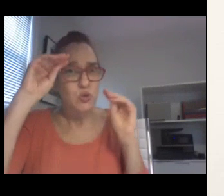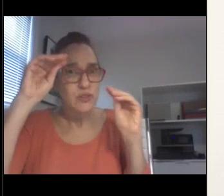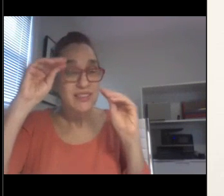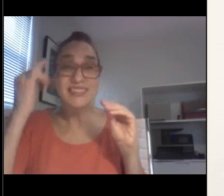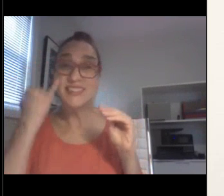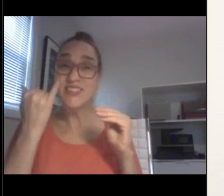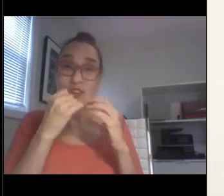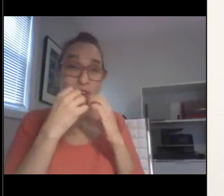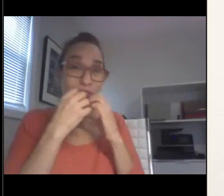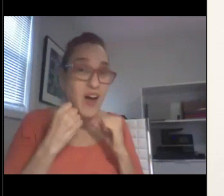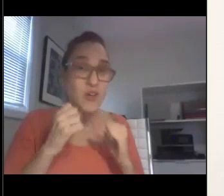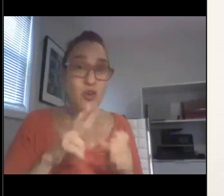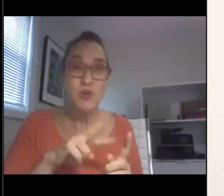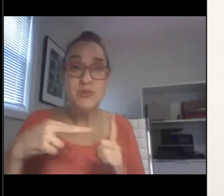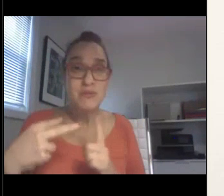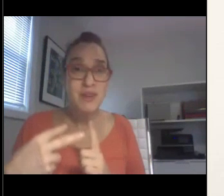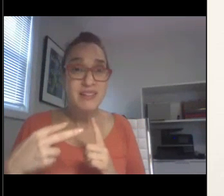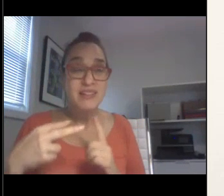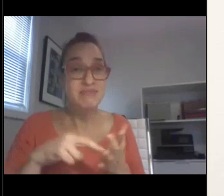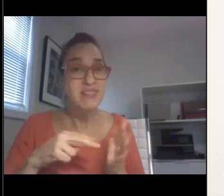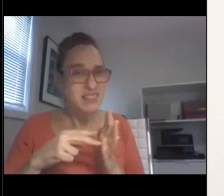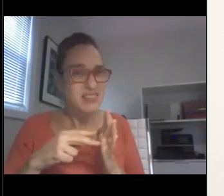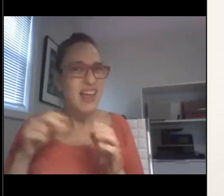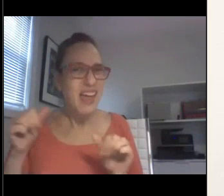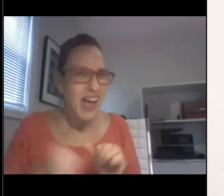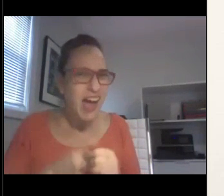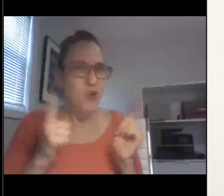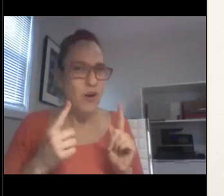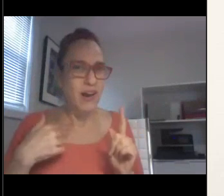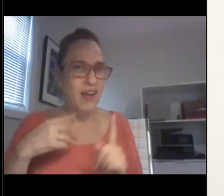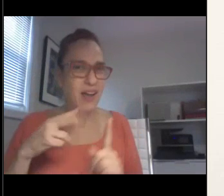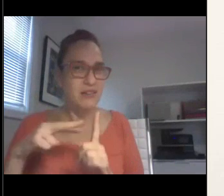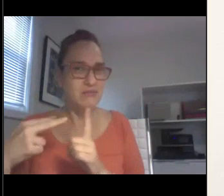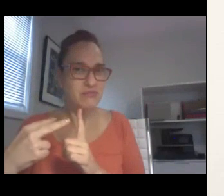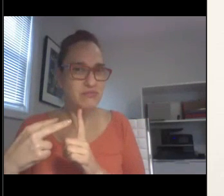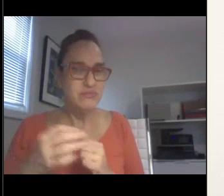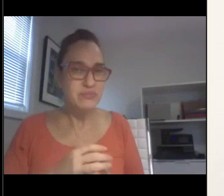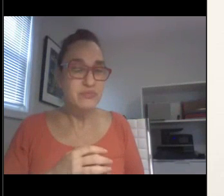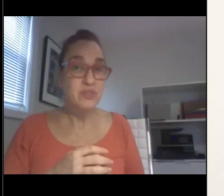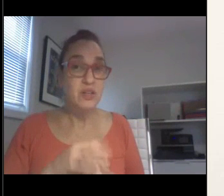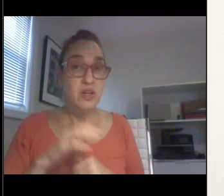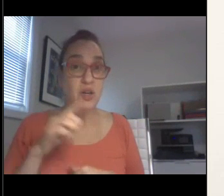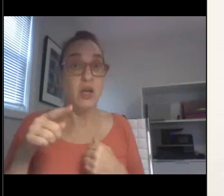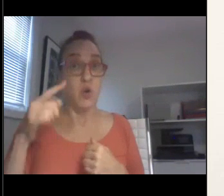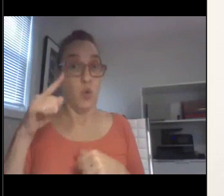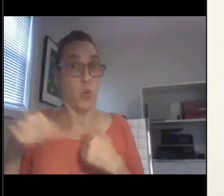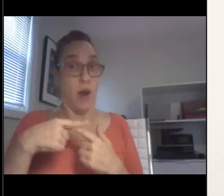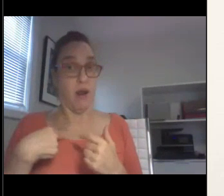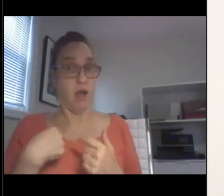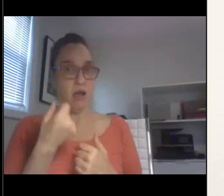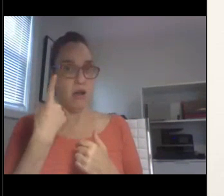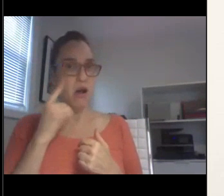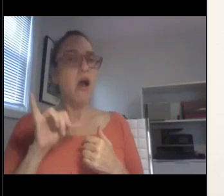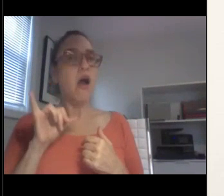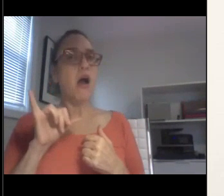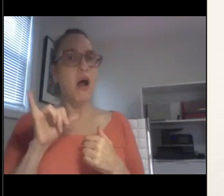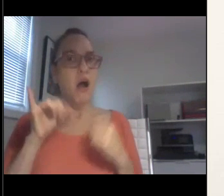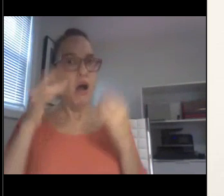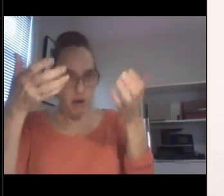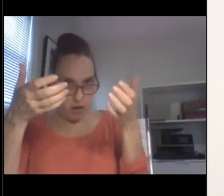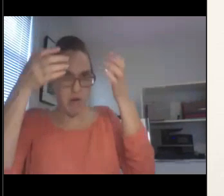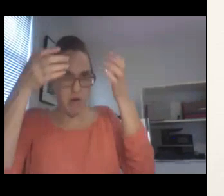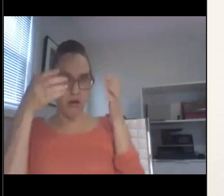work still, in fact, speak from somewhere. Engaging in your own positionality can give license to your students